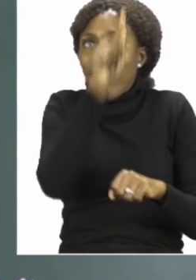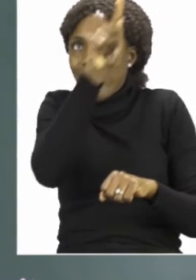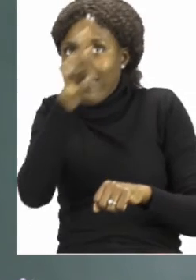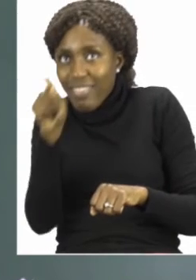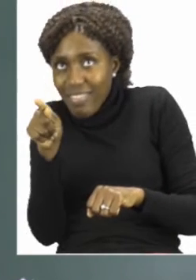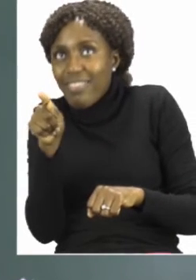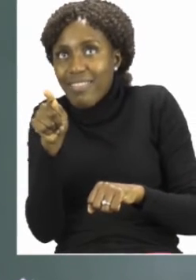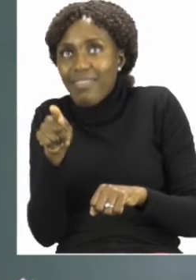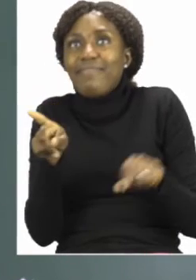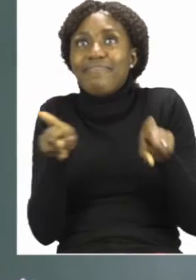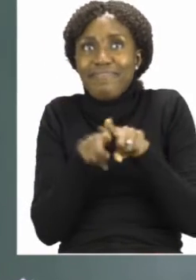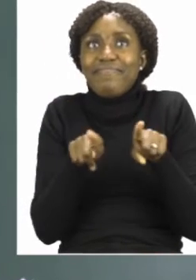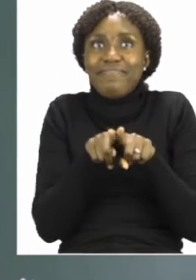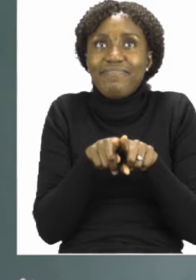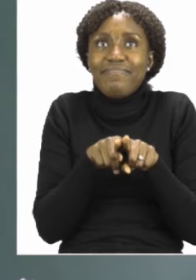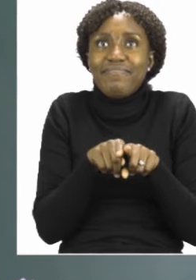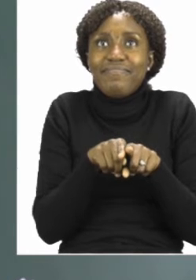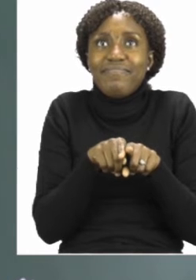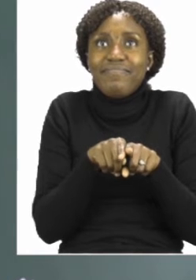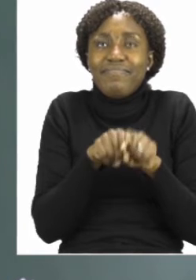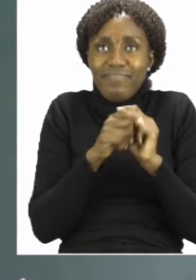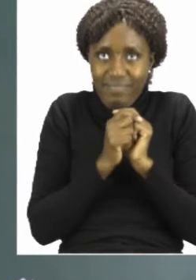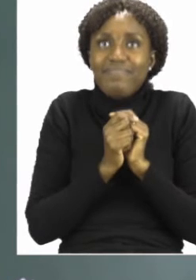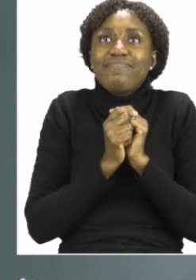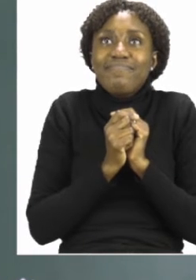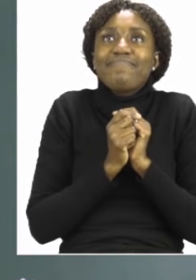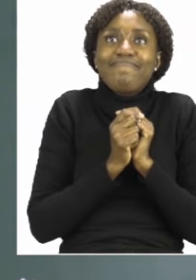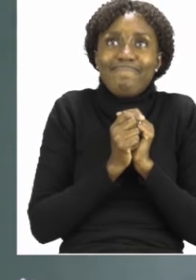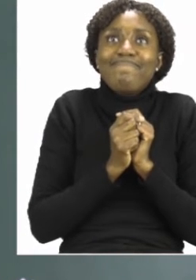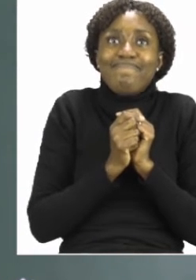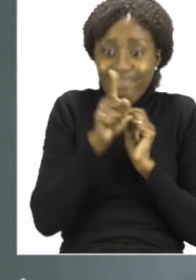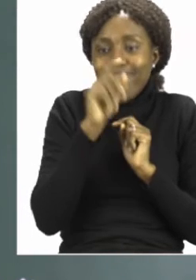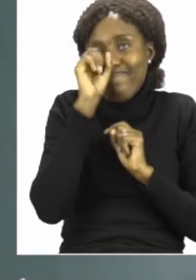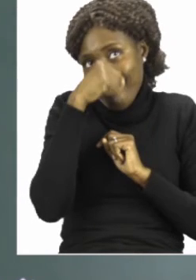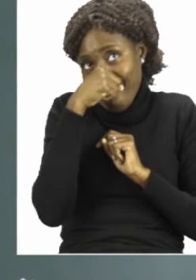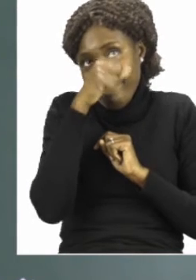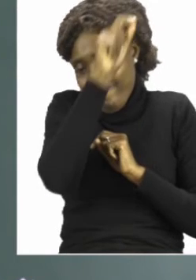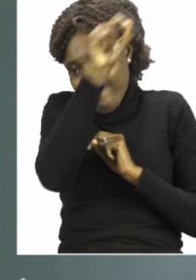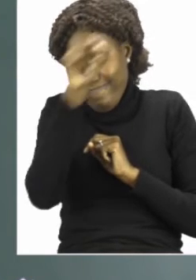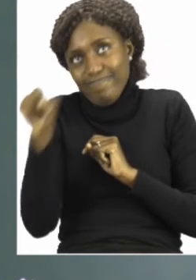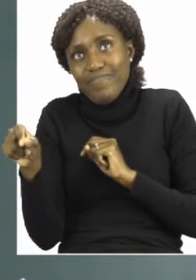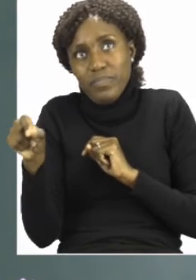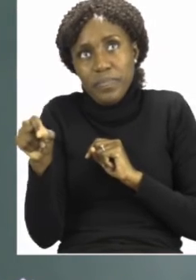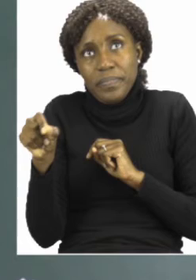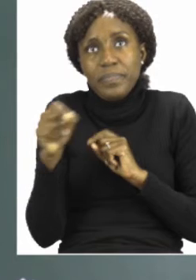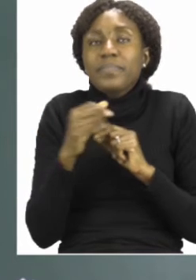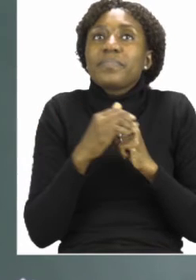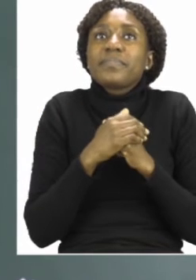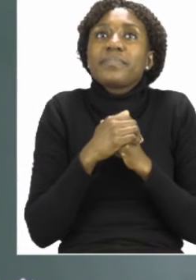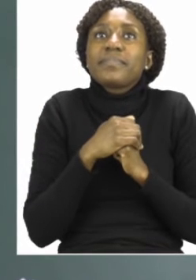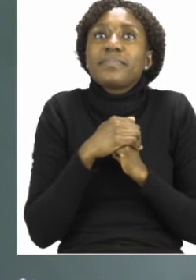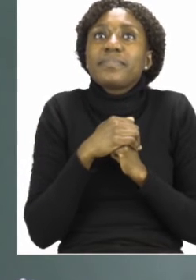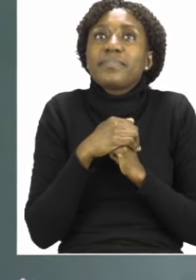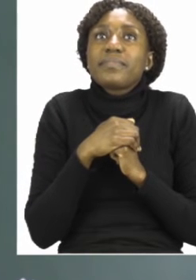this body because the head is pink and the body is pink as well. So go ahead and draw a